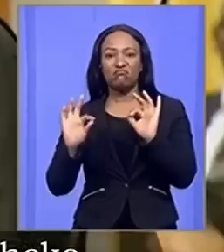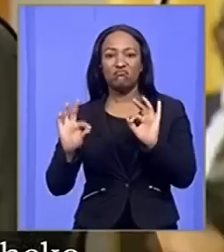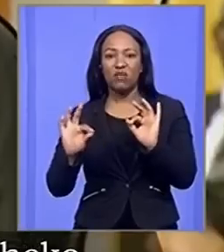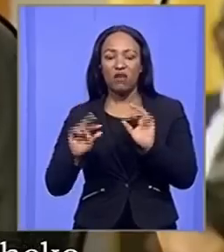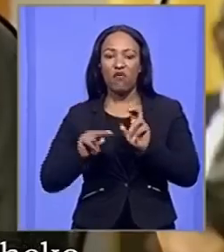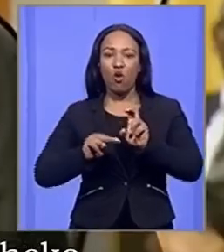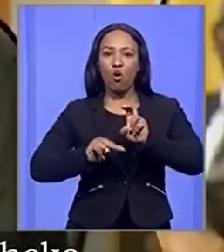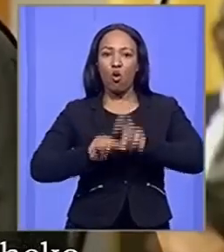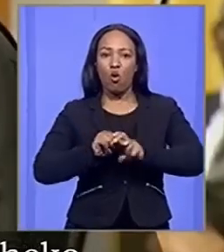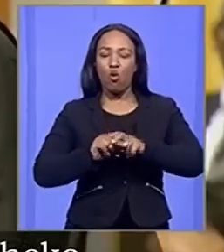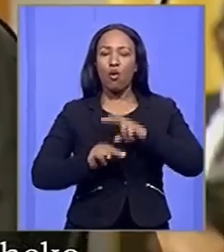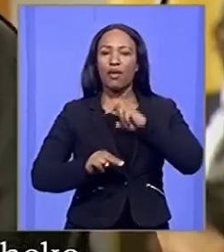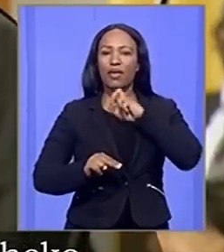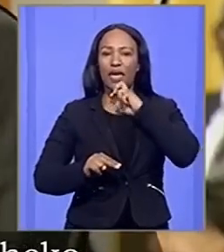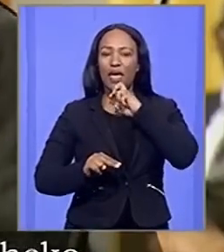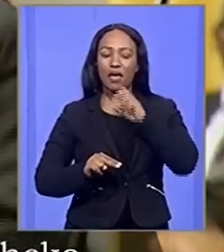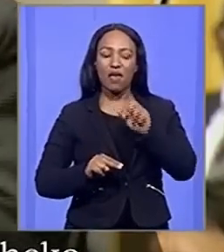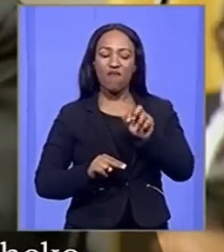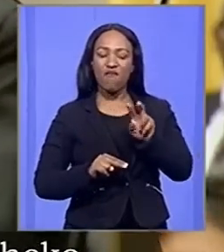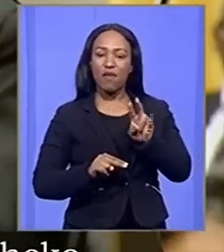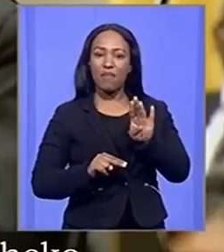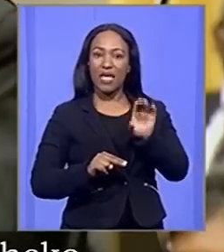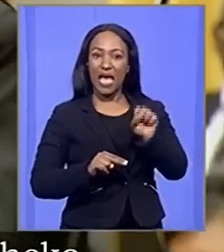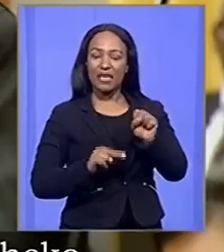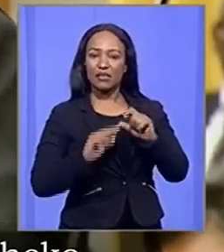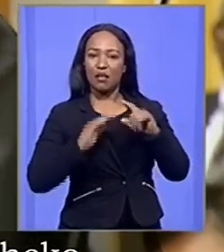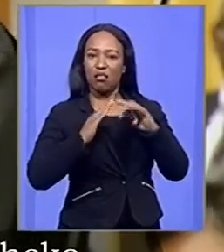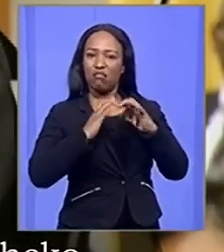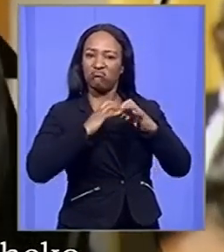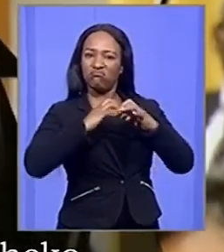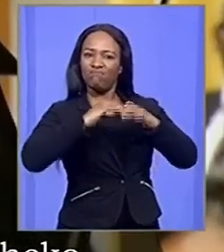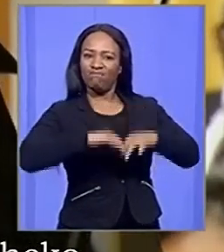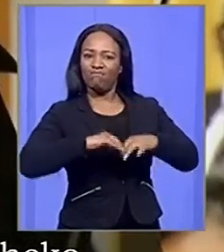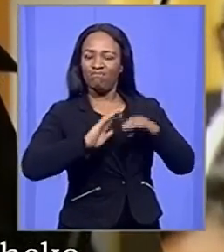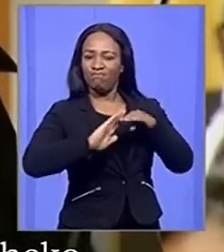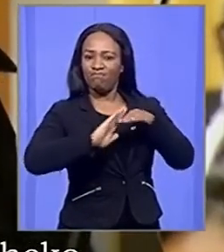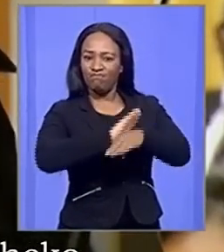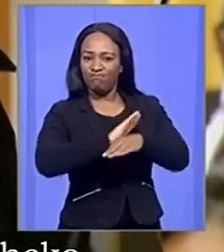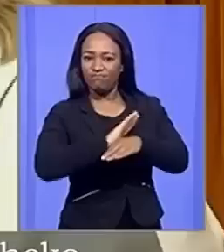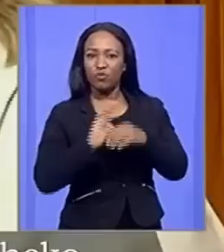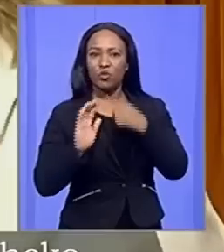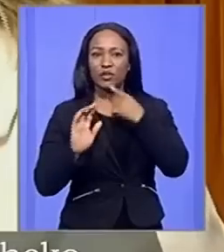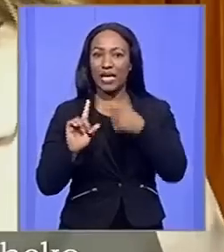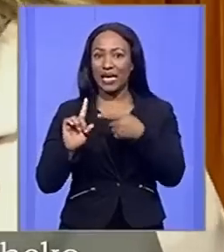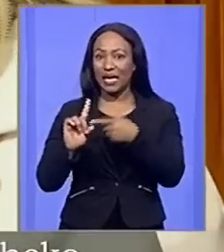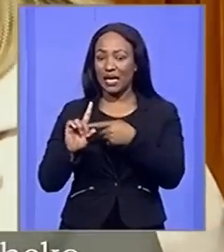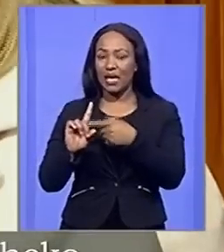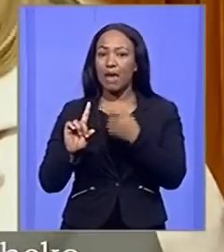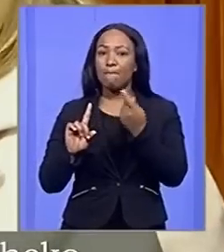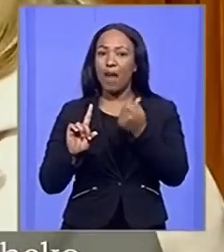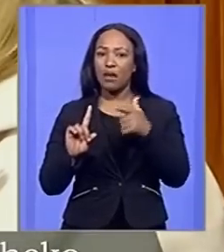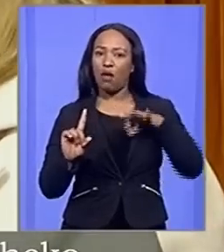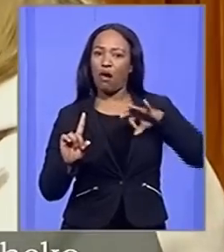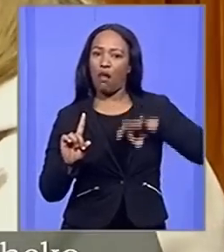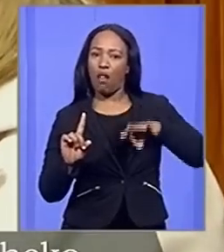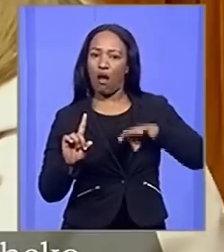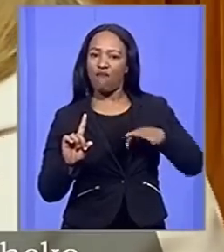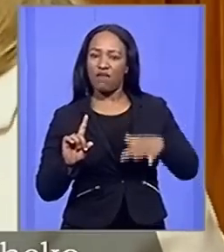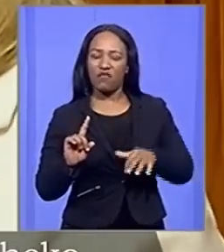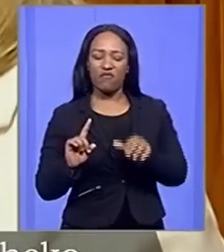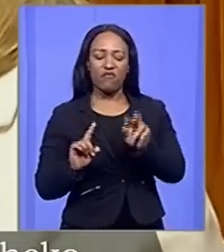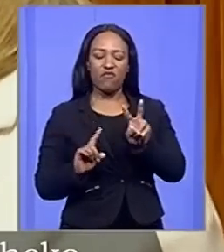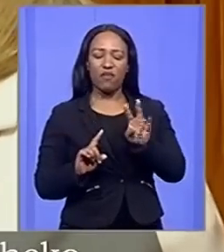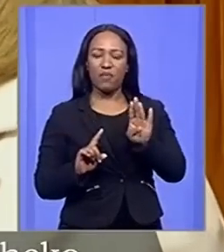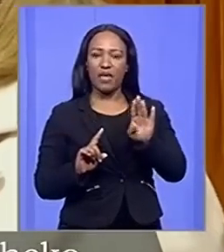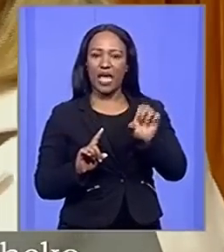sa bogoši. Pego ya panka yeo e phutlamego e laetša gore Ramapulane o e khotše ka mašeleng go tšwa go panka yeo ya VPS.